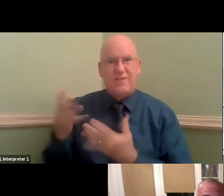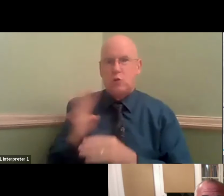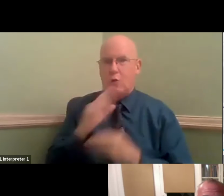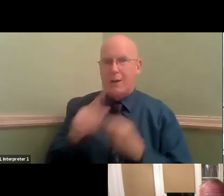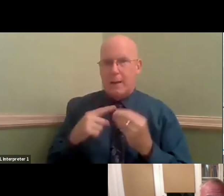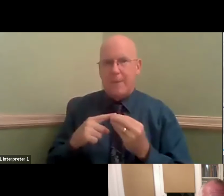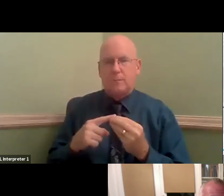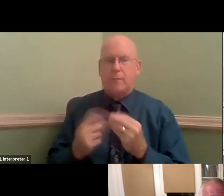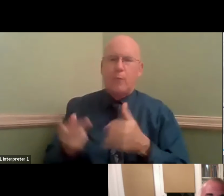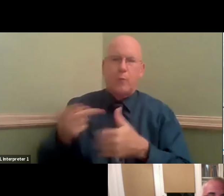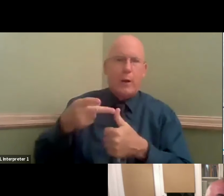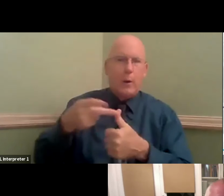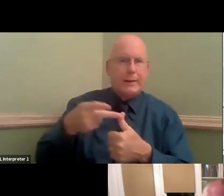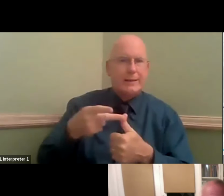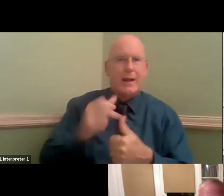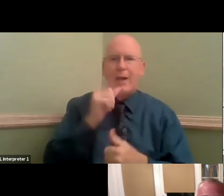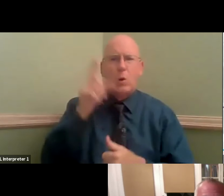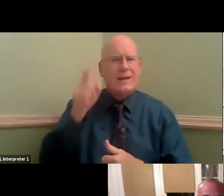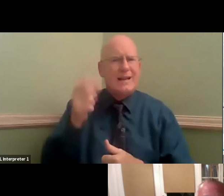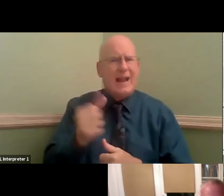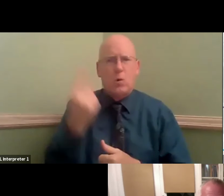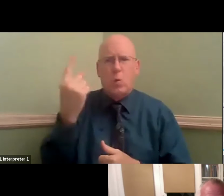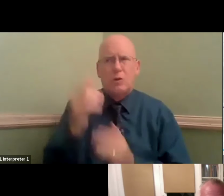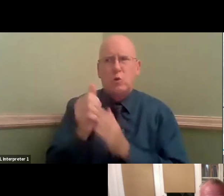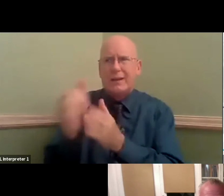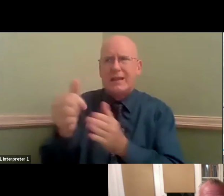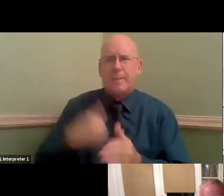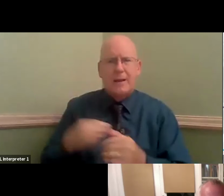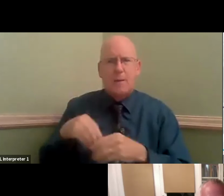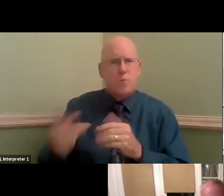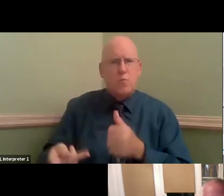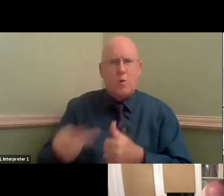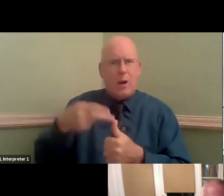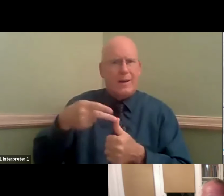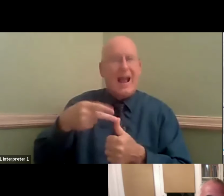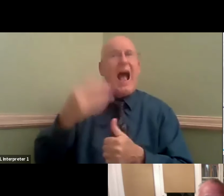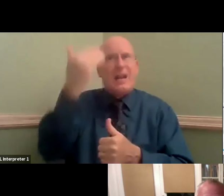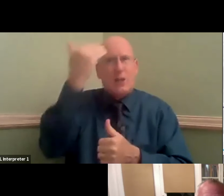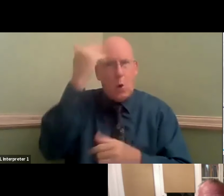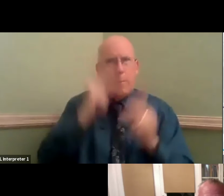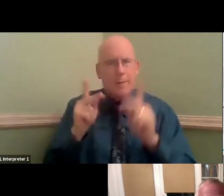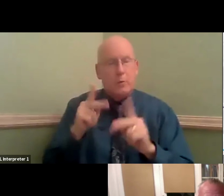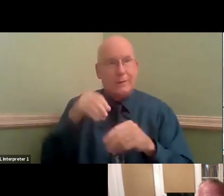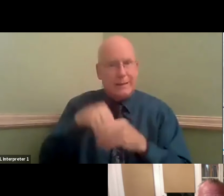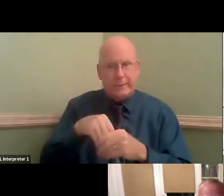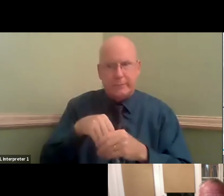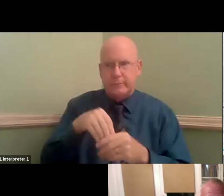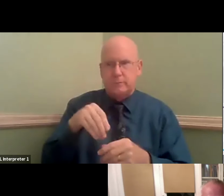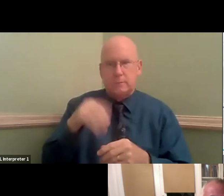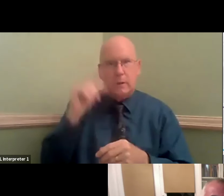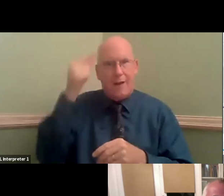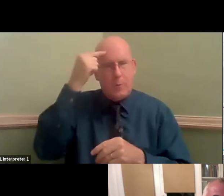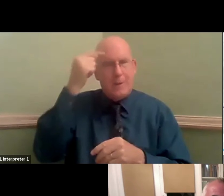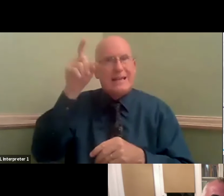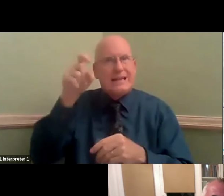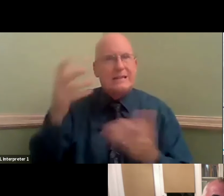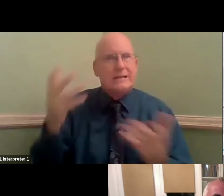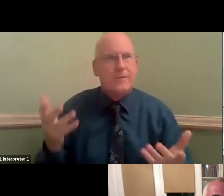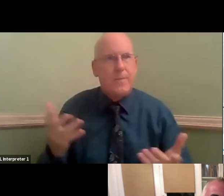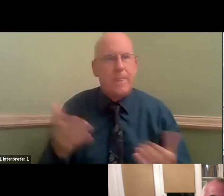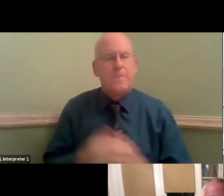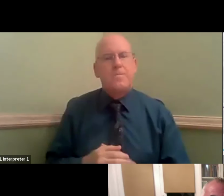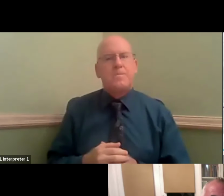you know, priorities. I don't need anybody to guide me in the priorities. I know what people engage their county government for. It is the reason you saw in